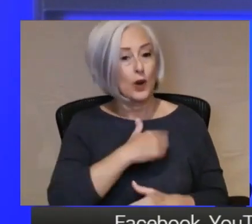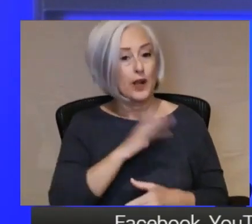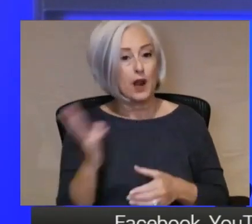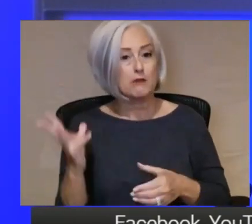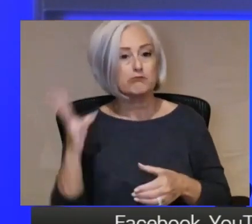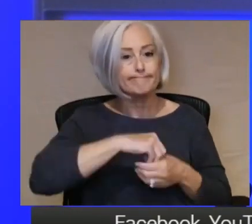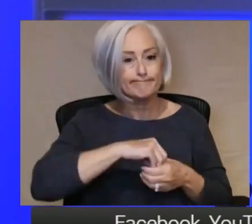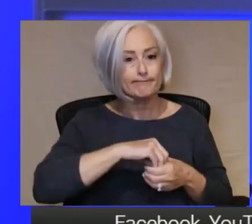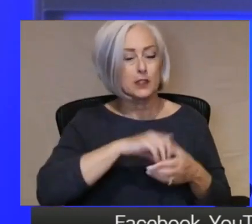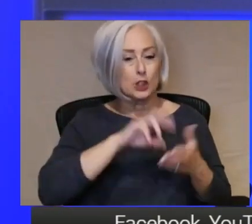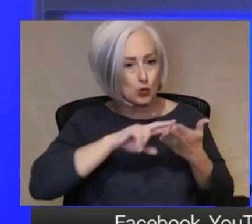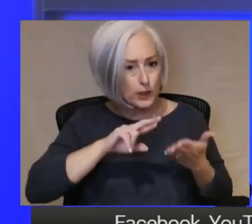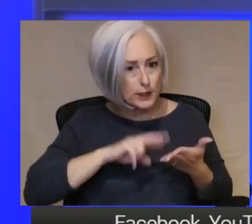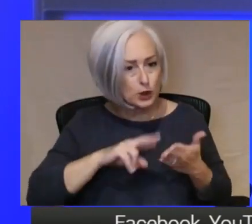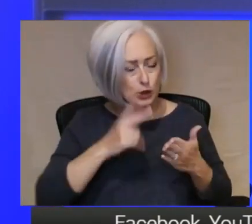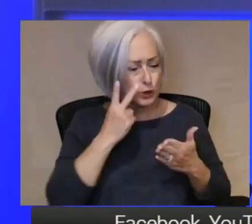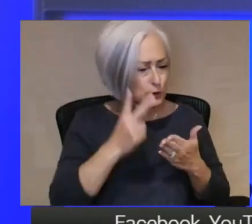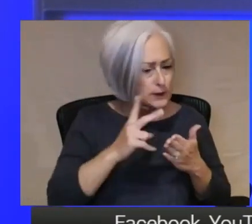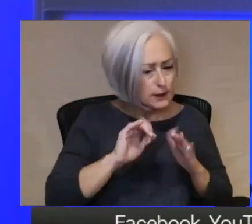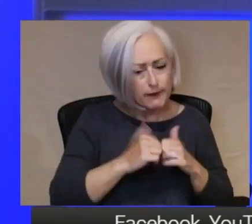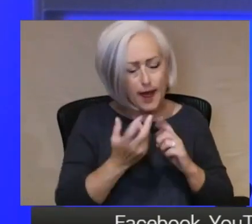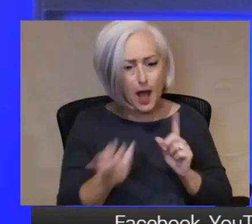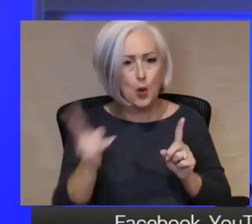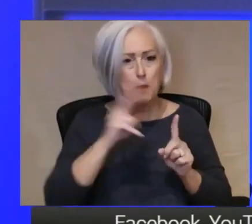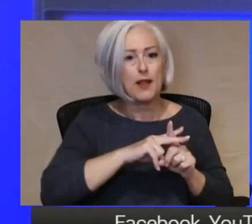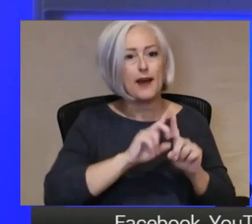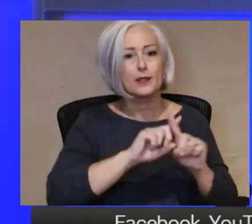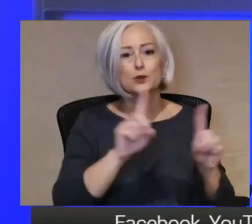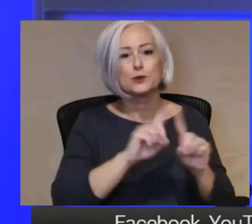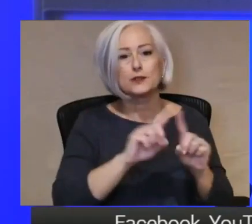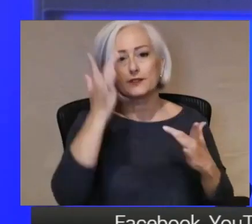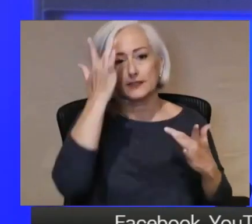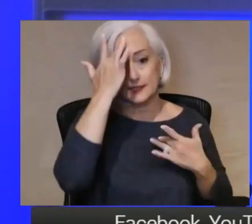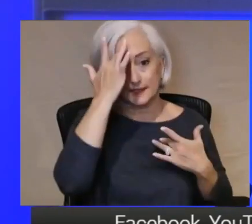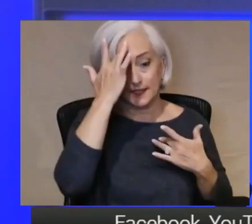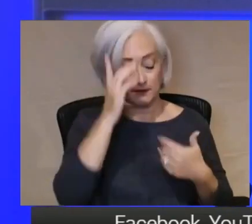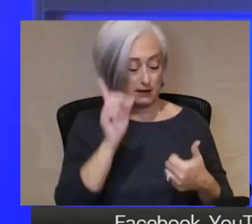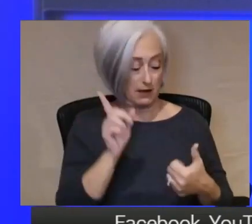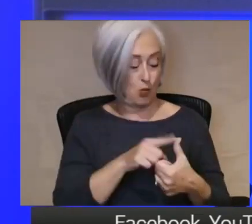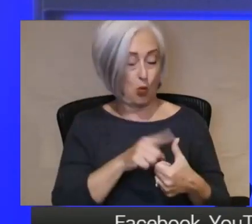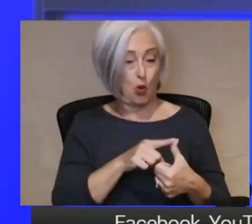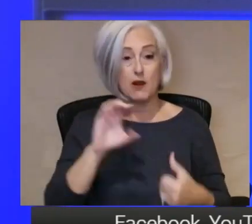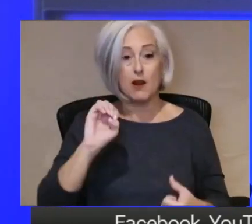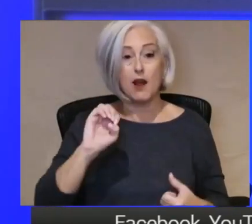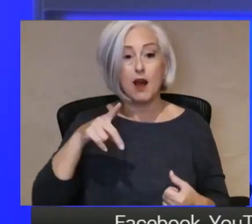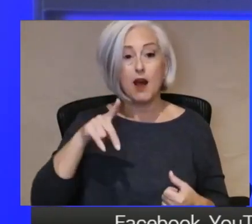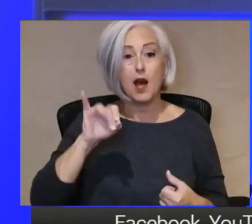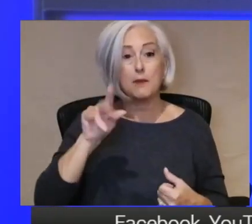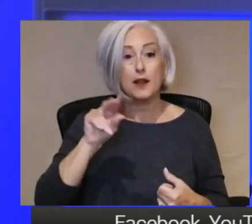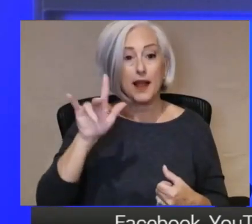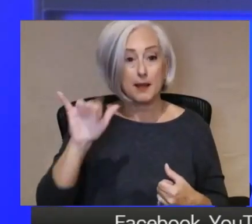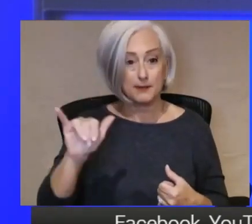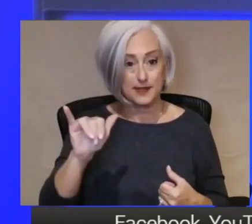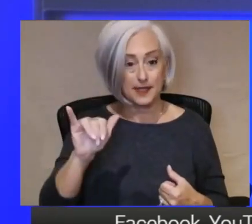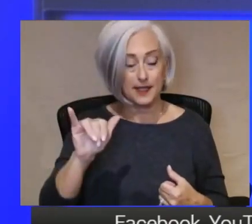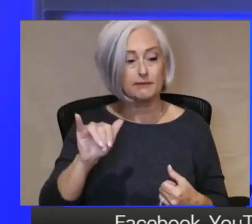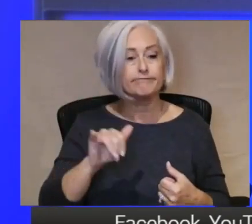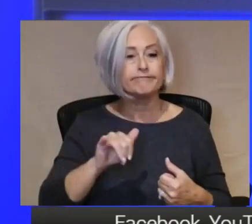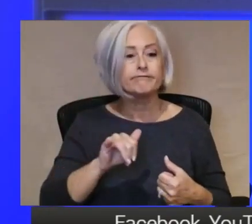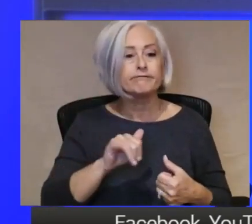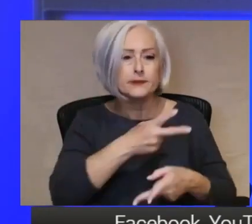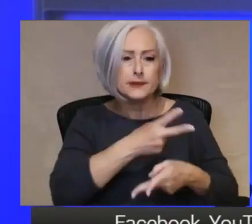apply it to other diseases. So one of those is epilepsy. So treating areas of the brain that are causing someone to have